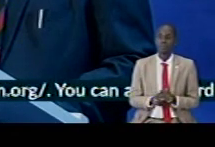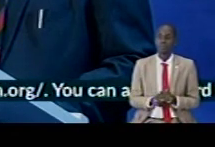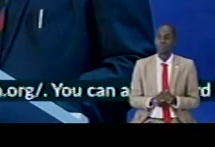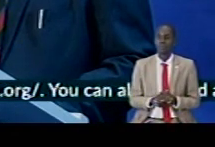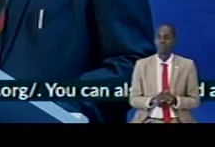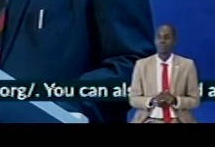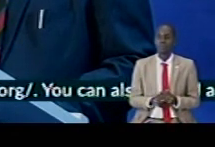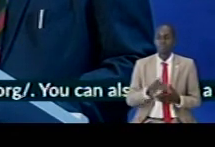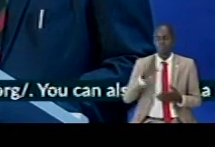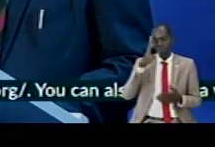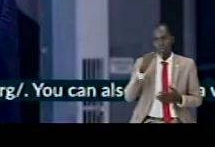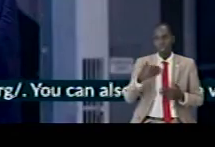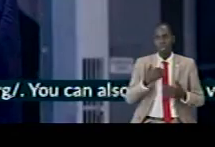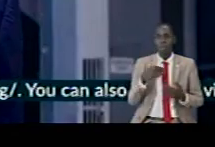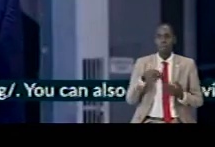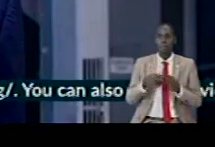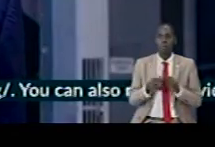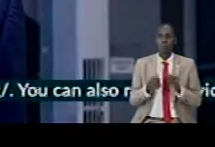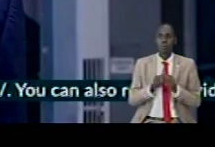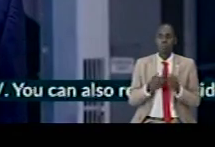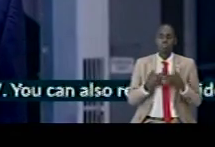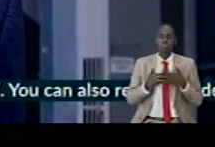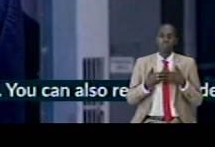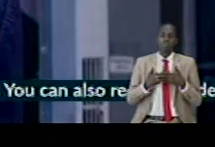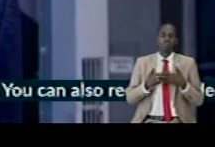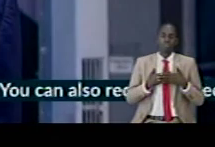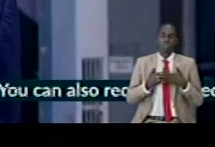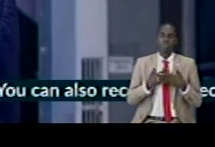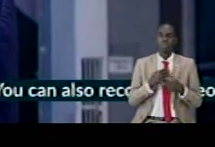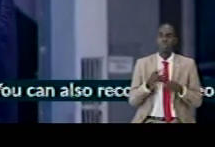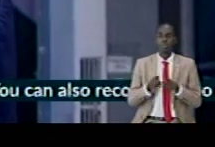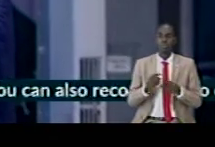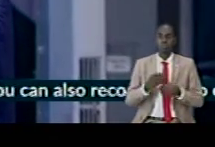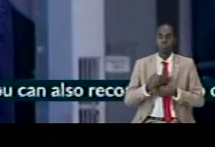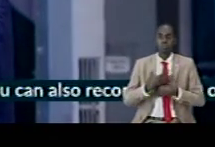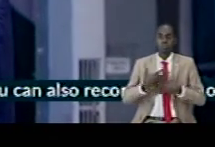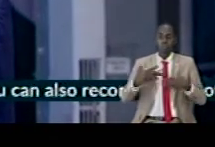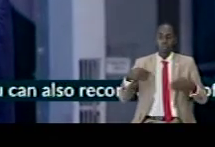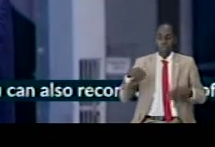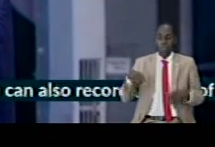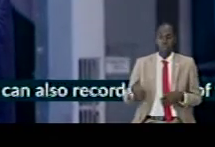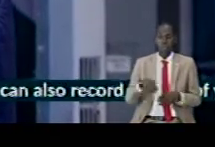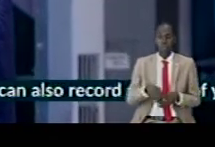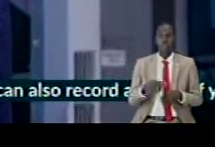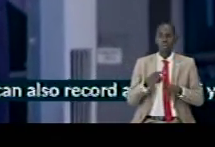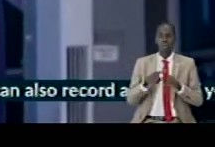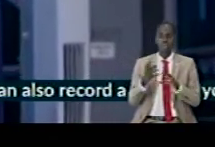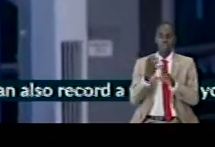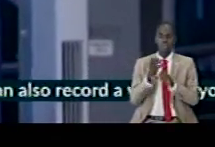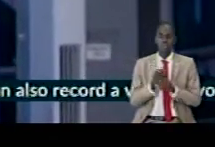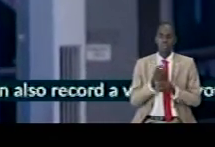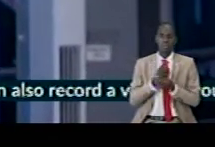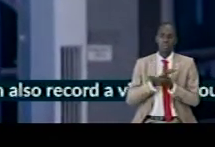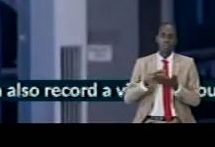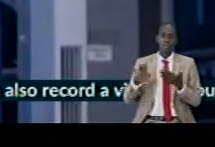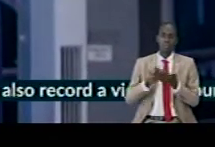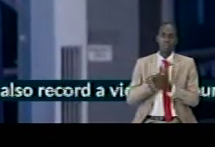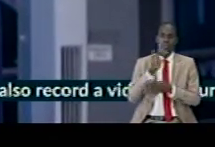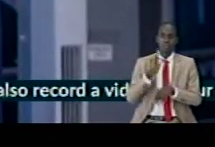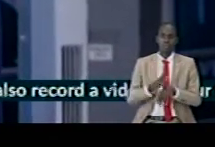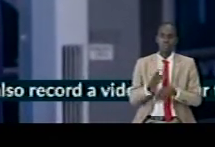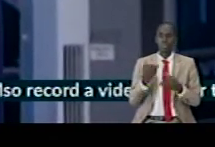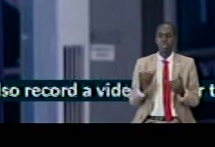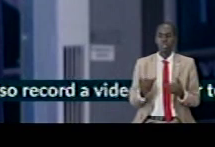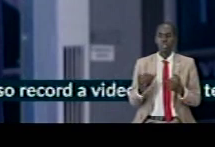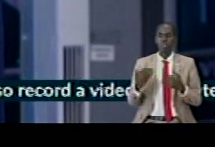had difficulty with breathing, dyspnea, and swollen leg, but he received the divine touch, and the Lord brought an end to his problem. Let's